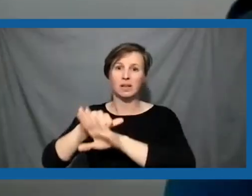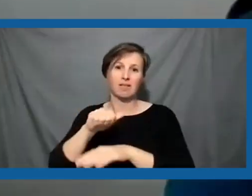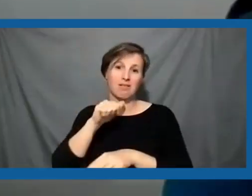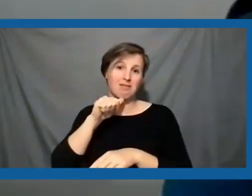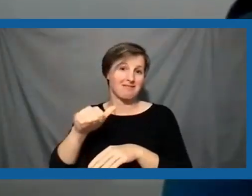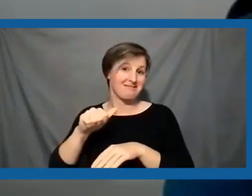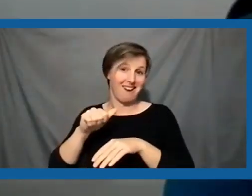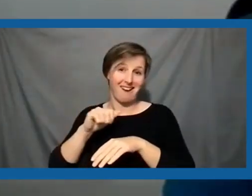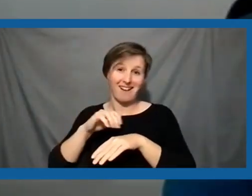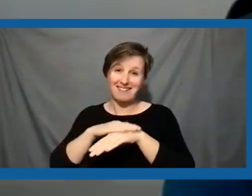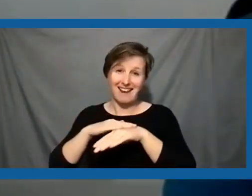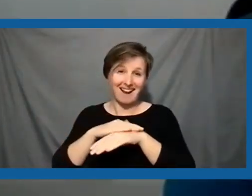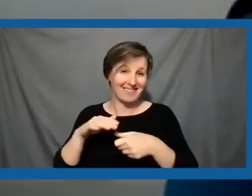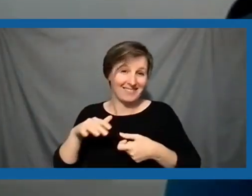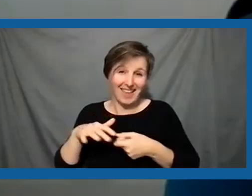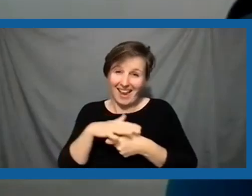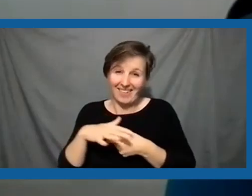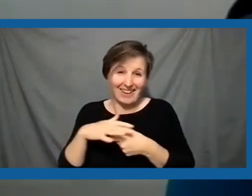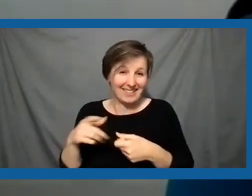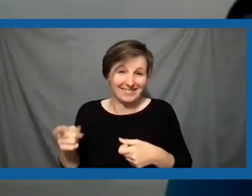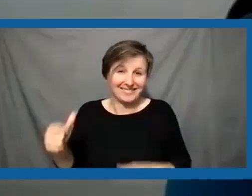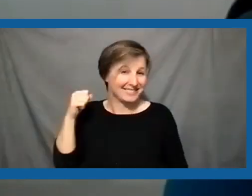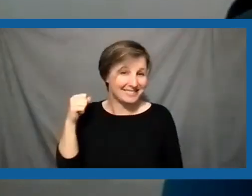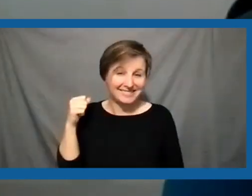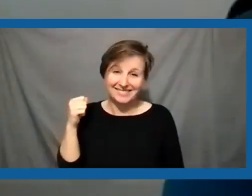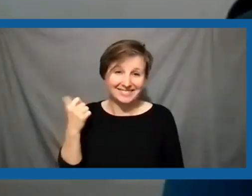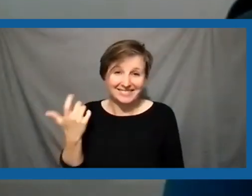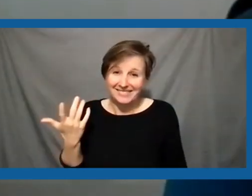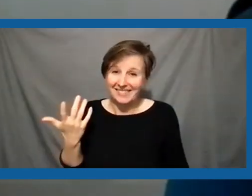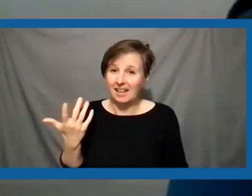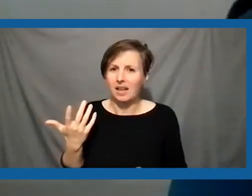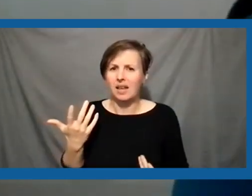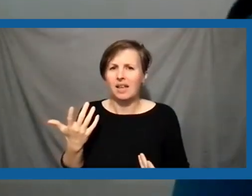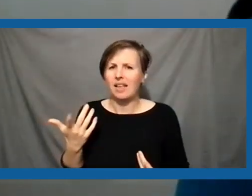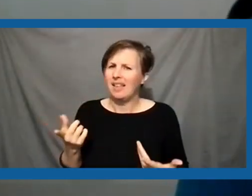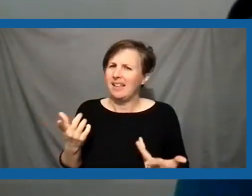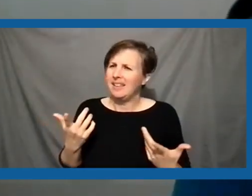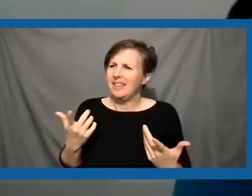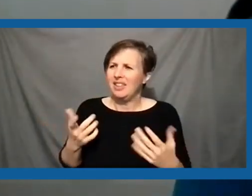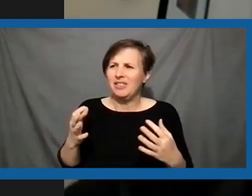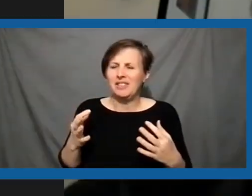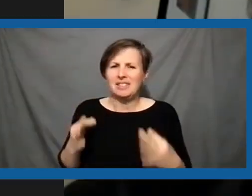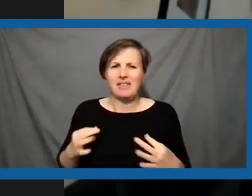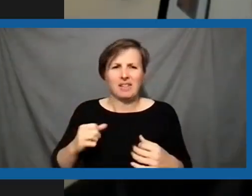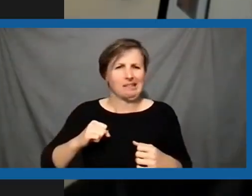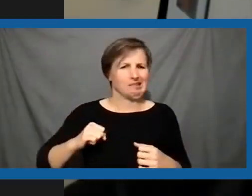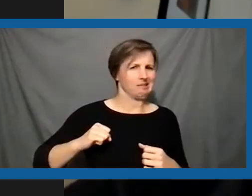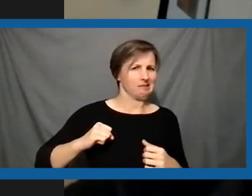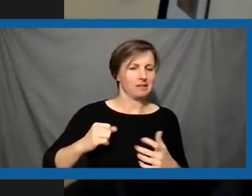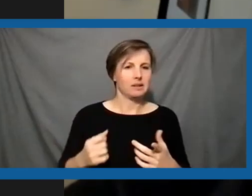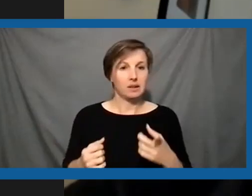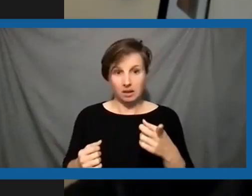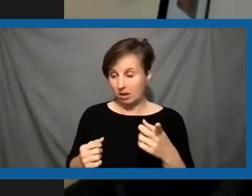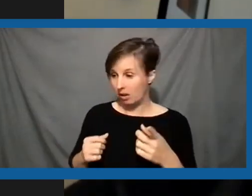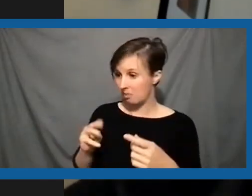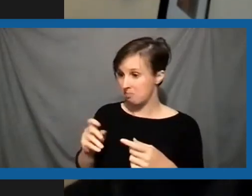absolutely not. They you know, there's definitely a reluctance, I guess, that needs to be. Are you connected at all with